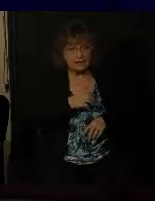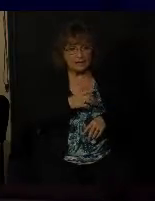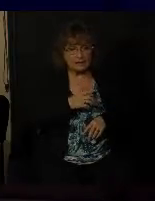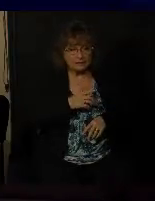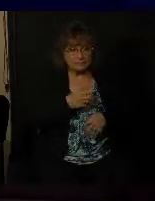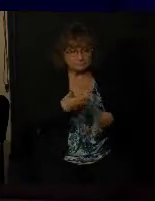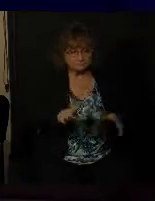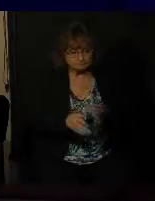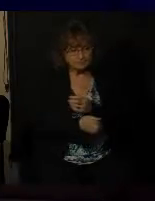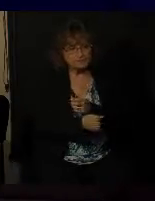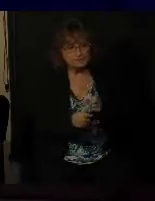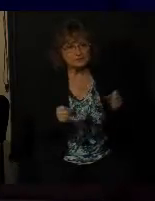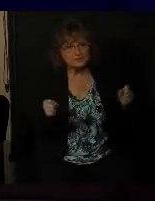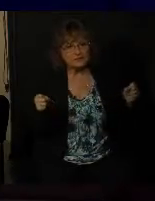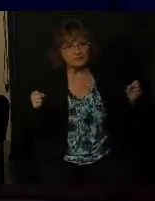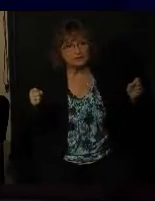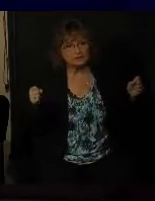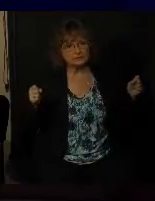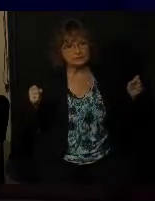I'll just put it this way,